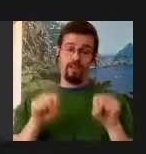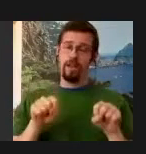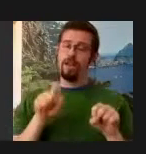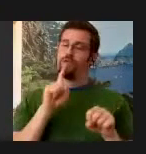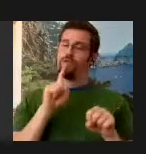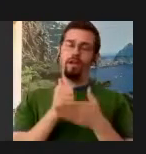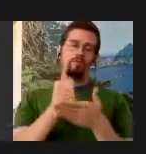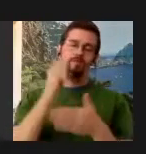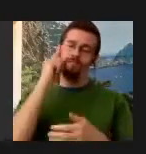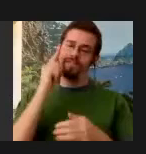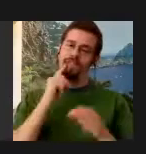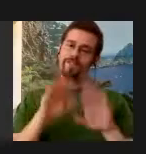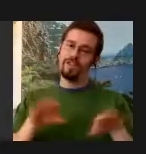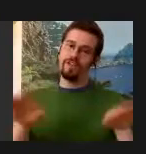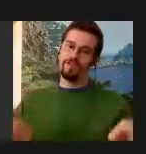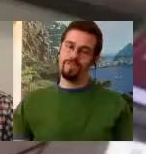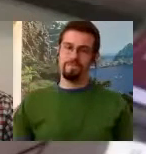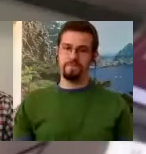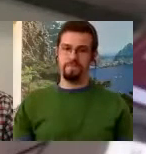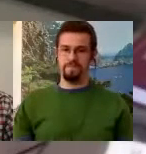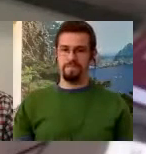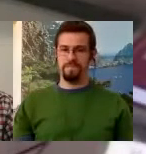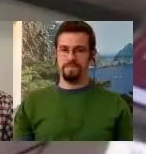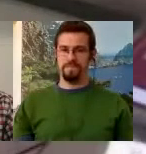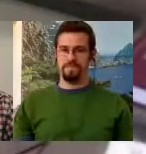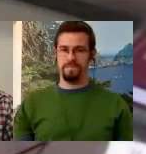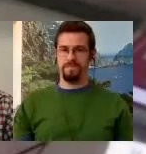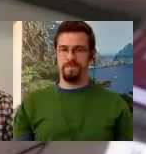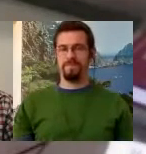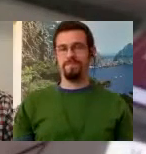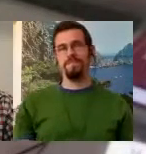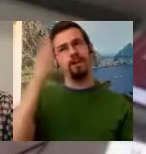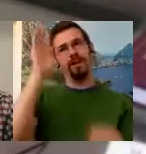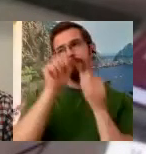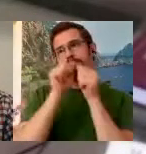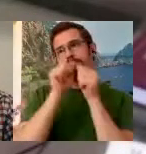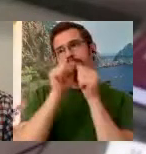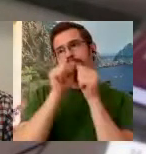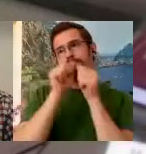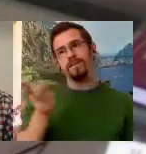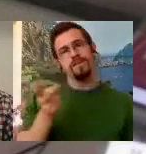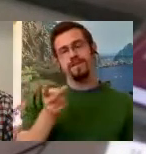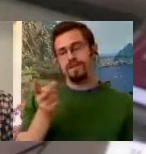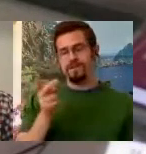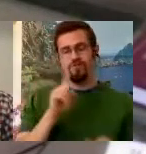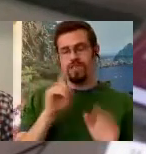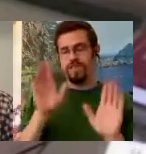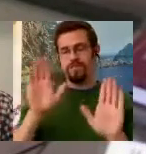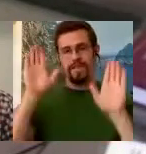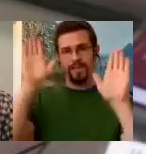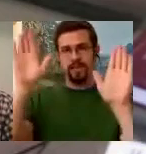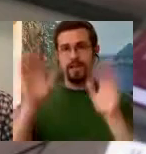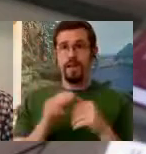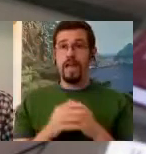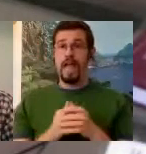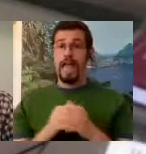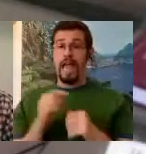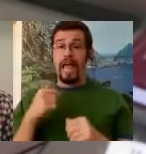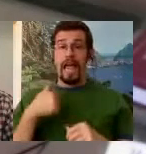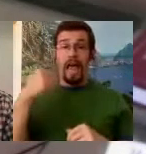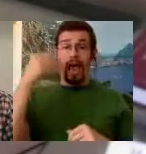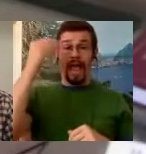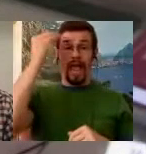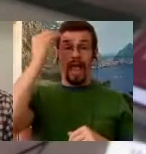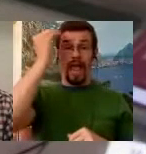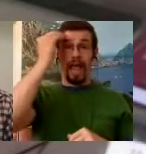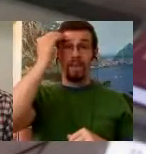children. Oh, well, God bless you both. This is just amazing. I know that we're also expecting